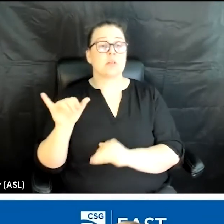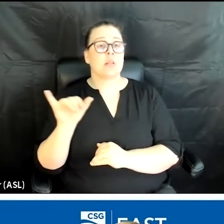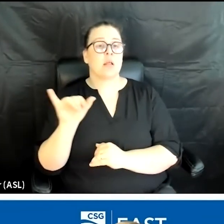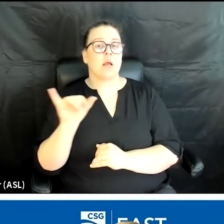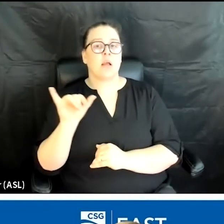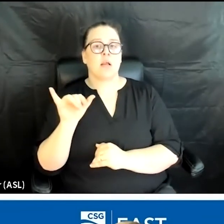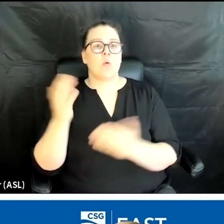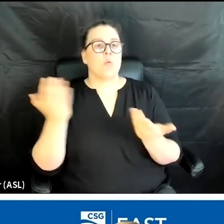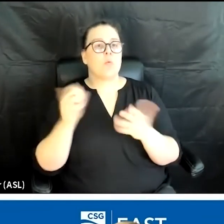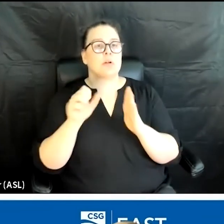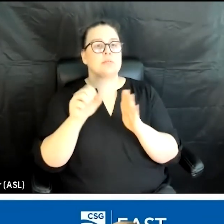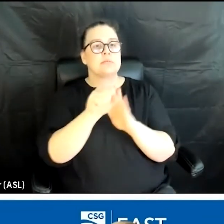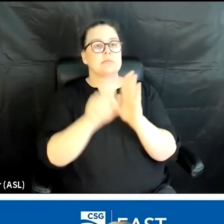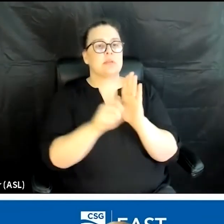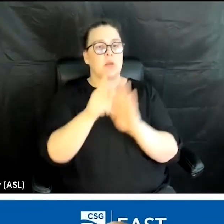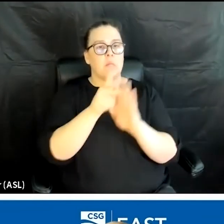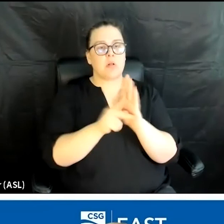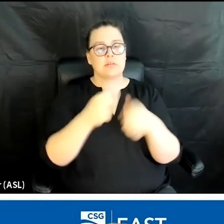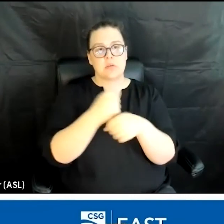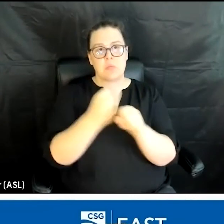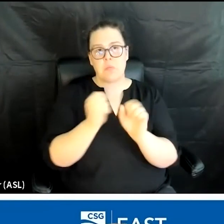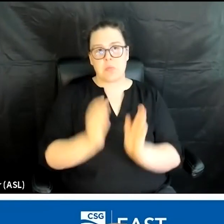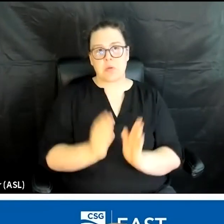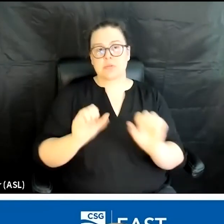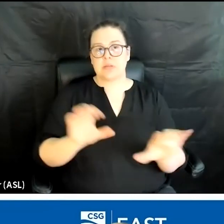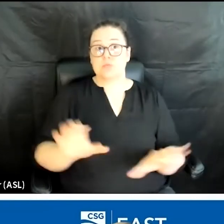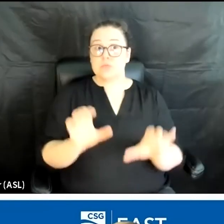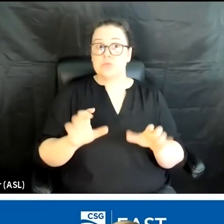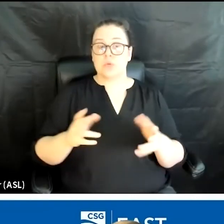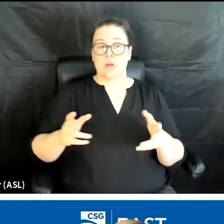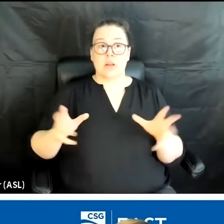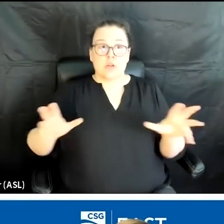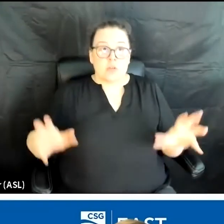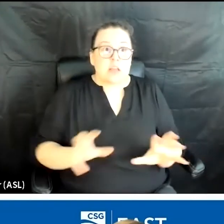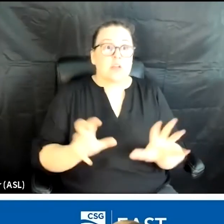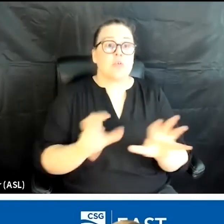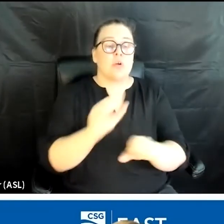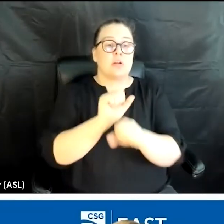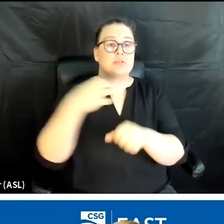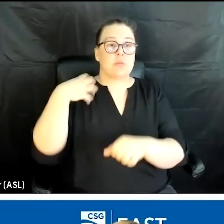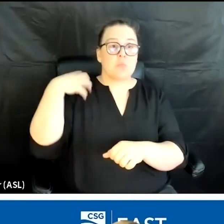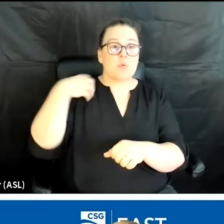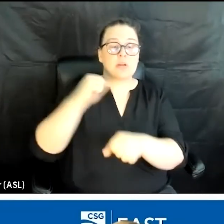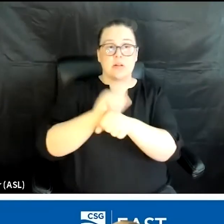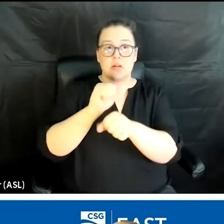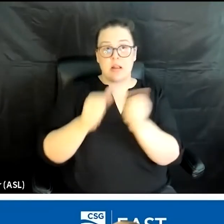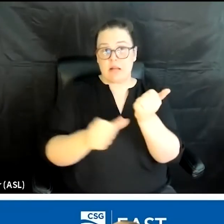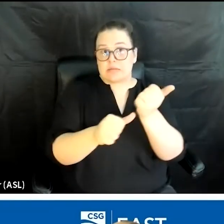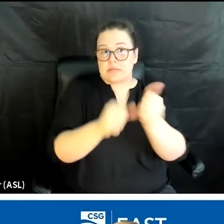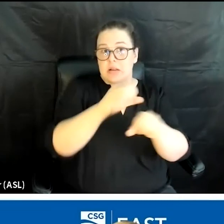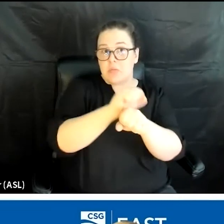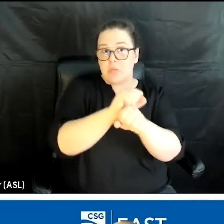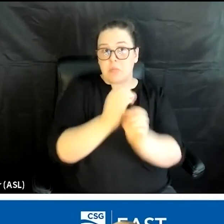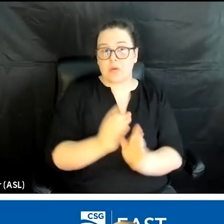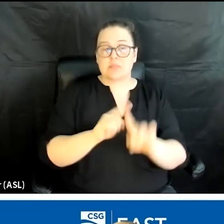what state policymakers can do to encourage employers and assist employees, but not